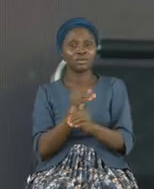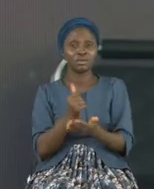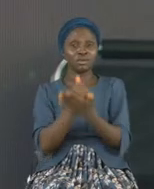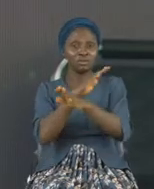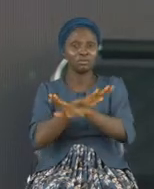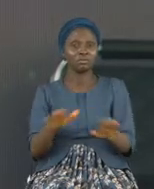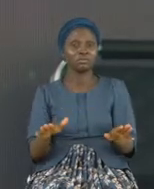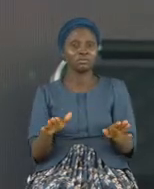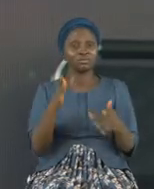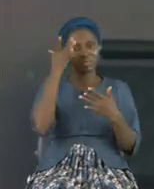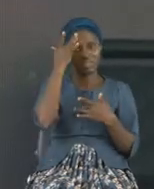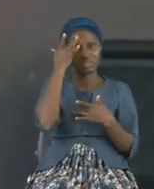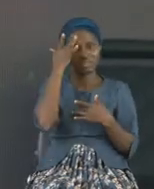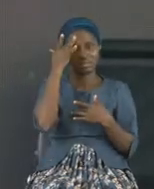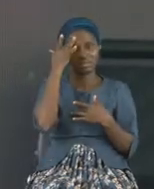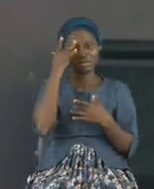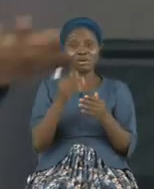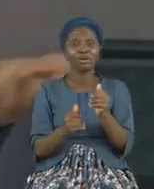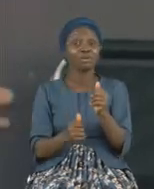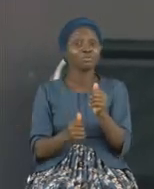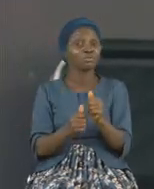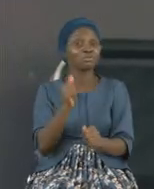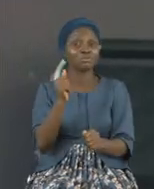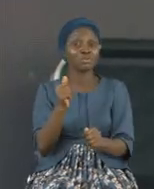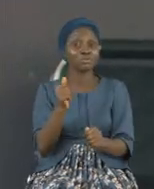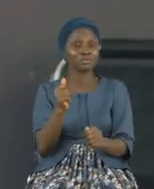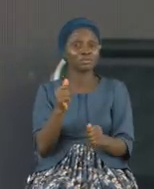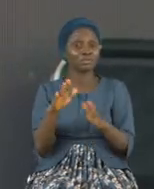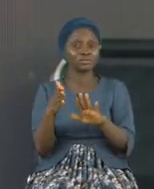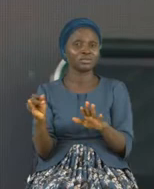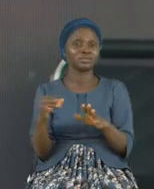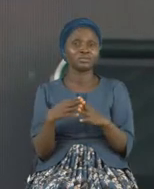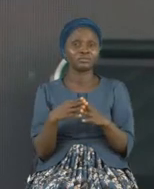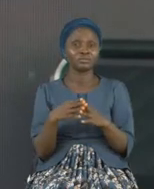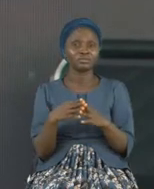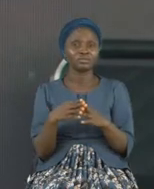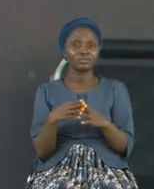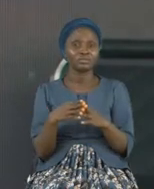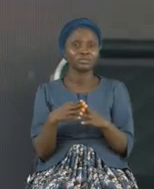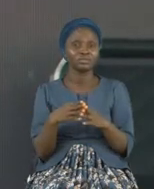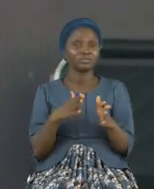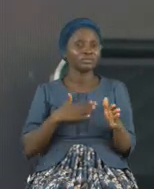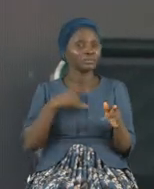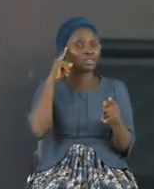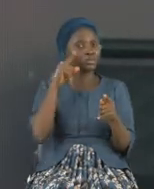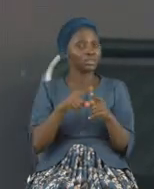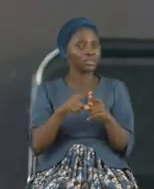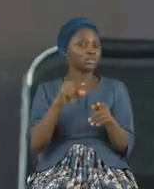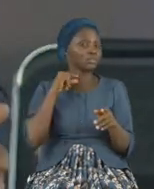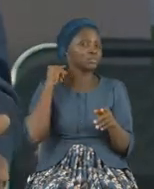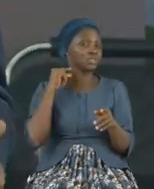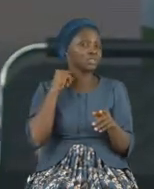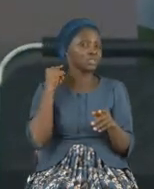sick, almost like giving up. My brother minister